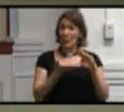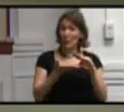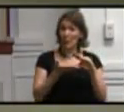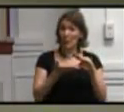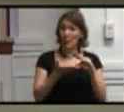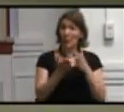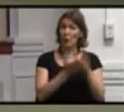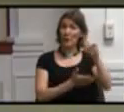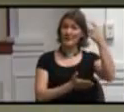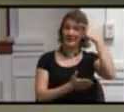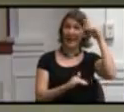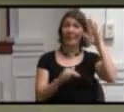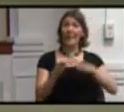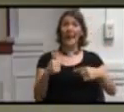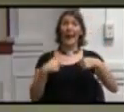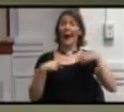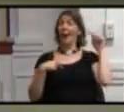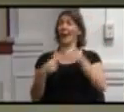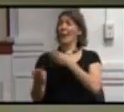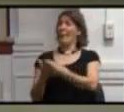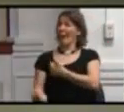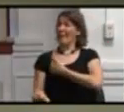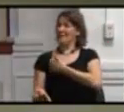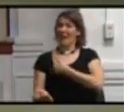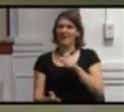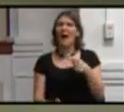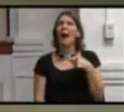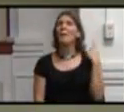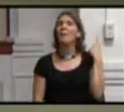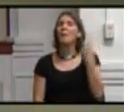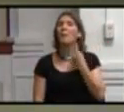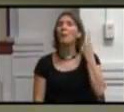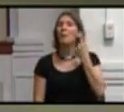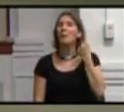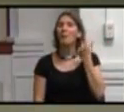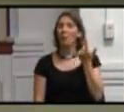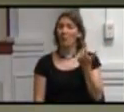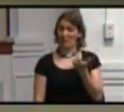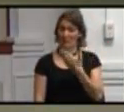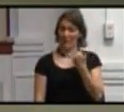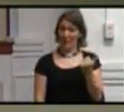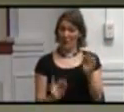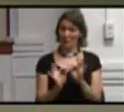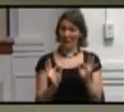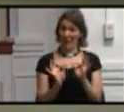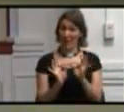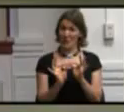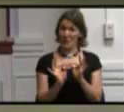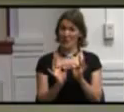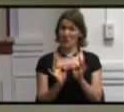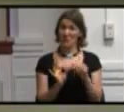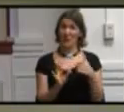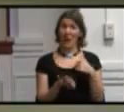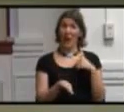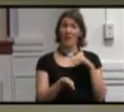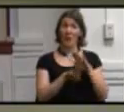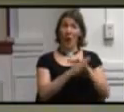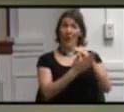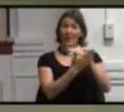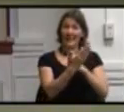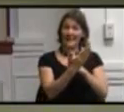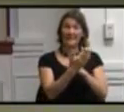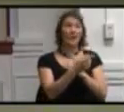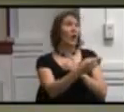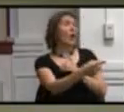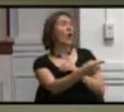know, than Joe Schmo going in off the street? You know, I'm just wondering if because you're on that list.